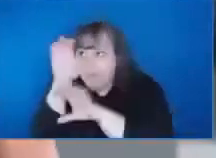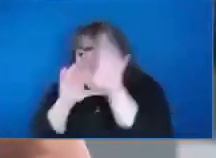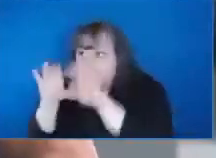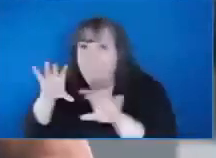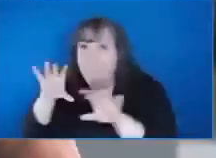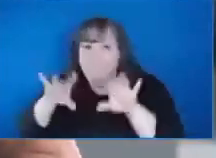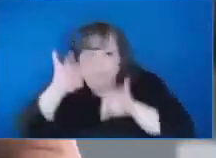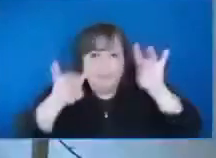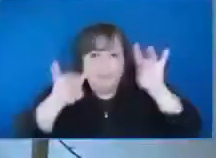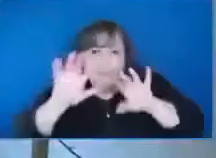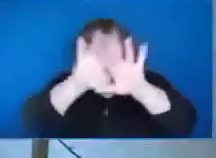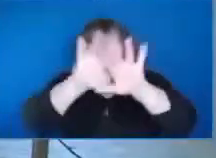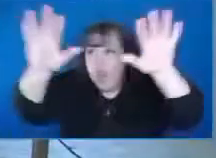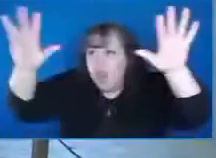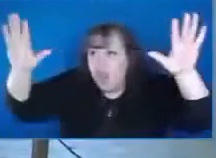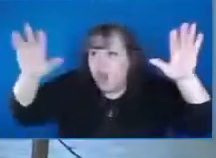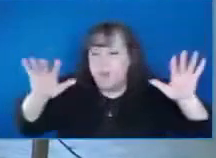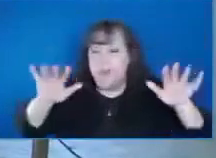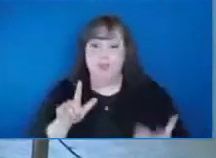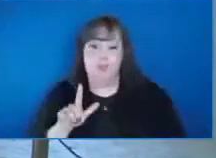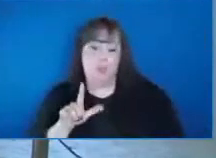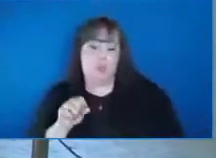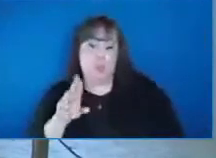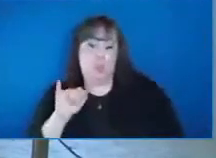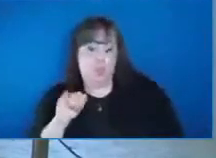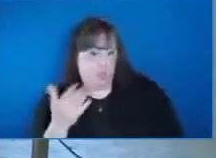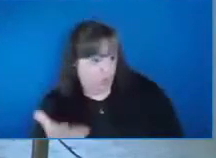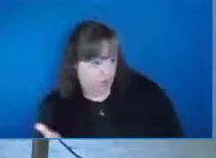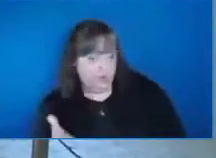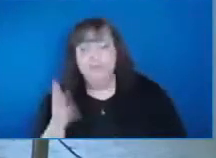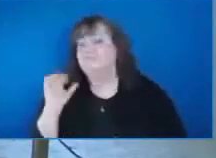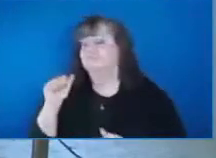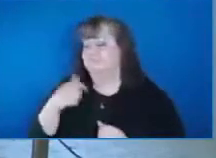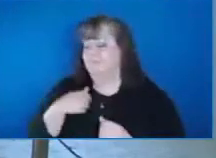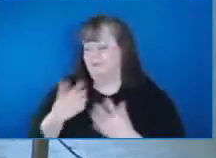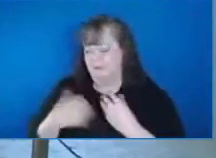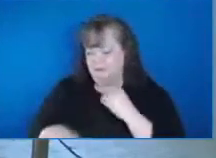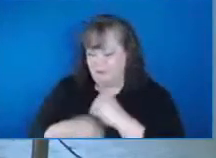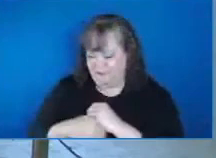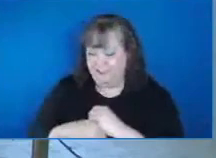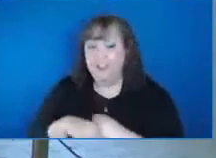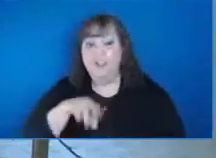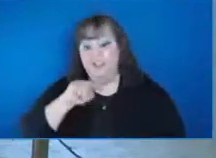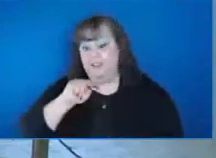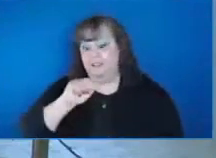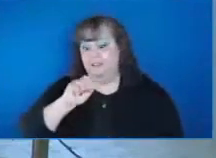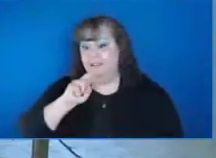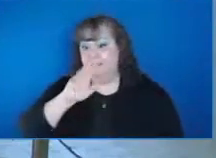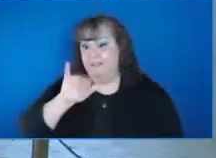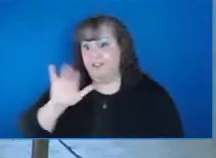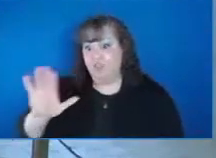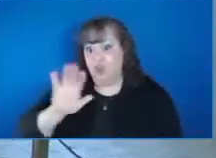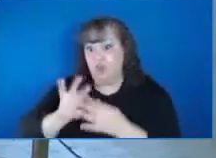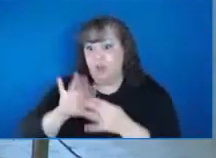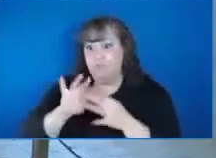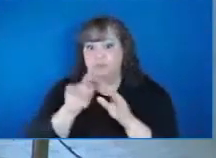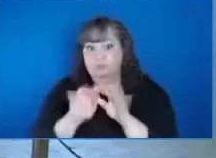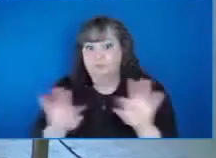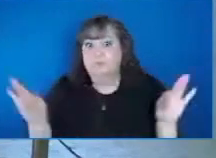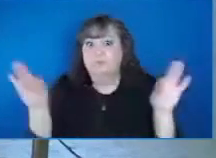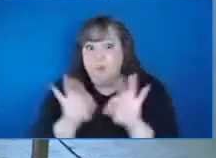guess maybe you want to pick it up there, Lori. Yeah, I do. I want to add just a little bit to that, because what Nancy said is so correct, that it's critically important that